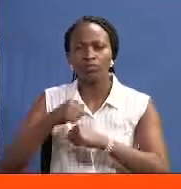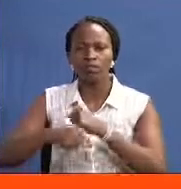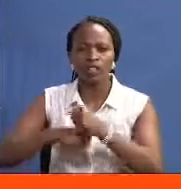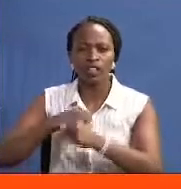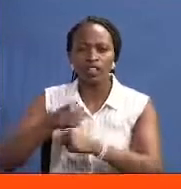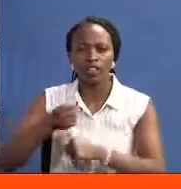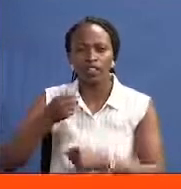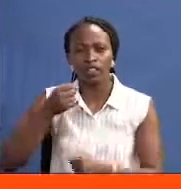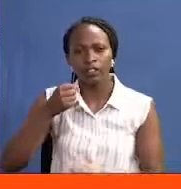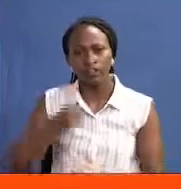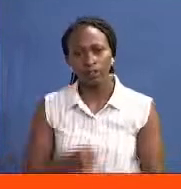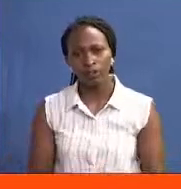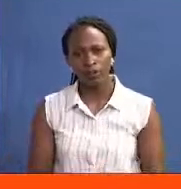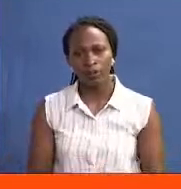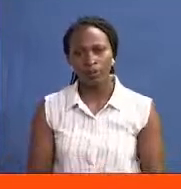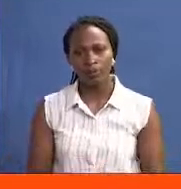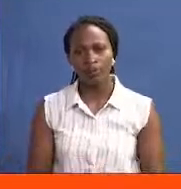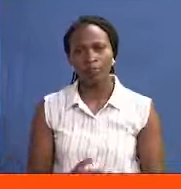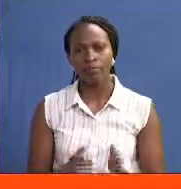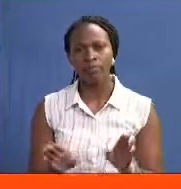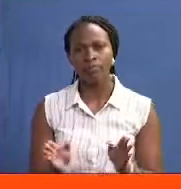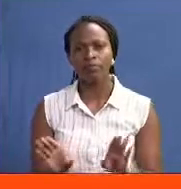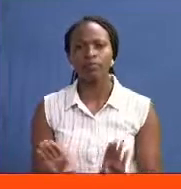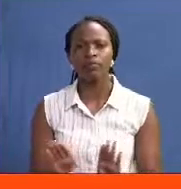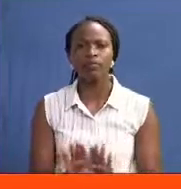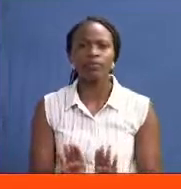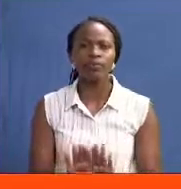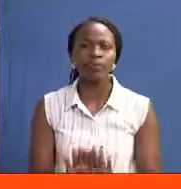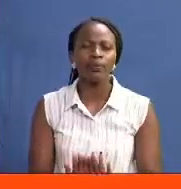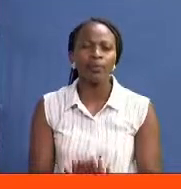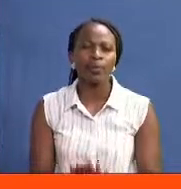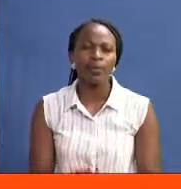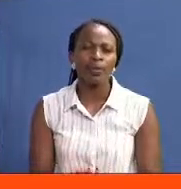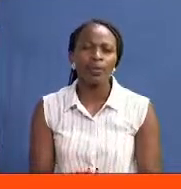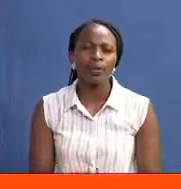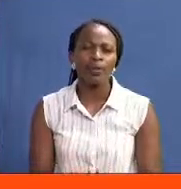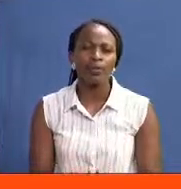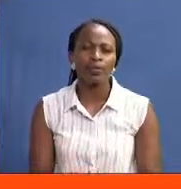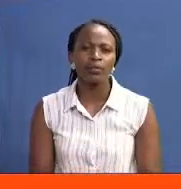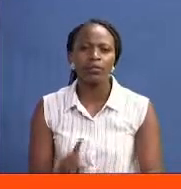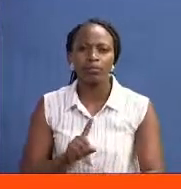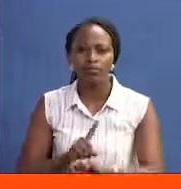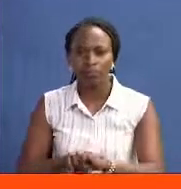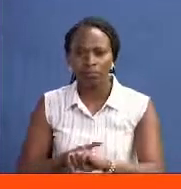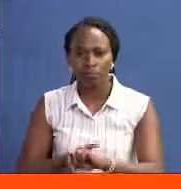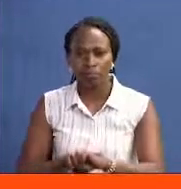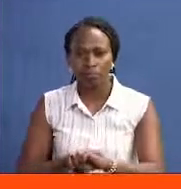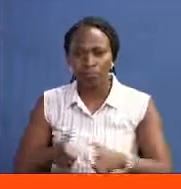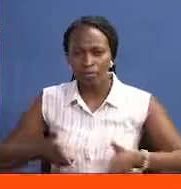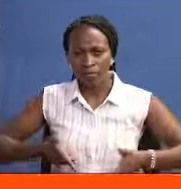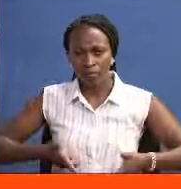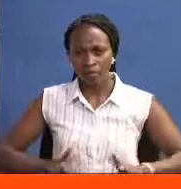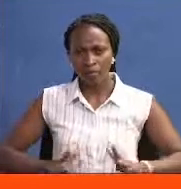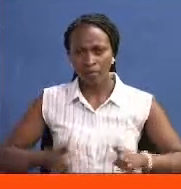knowledge. Okay, and as we close, in a risk of seeming partisan, like when we do allow everything to come